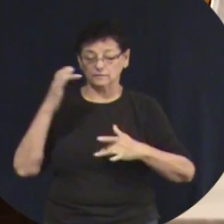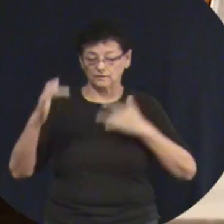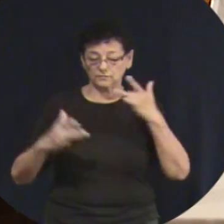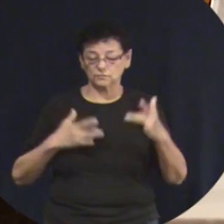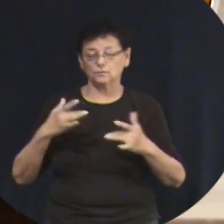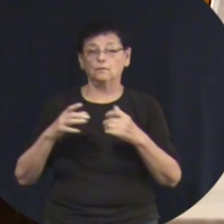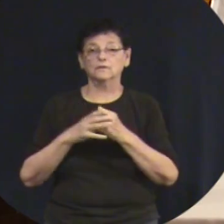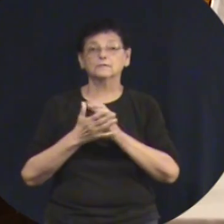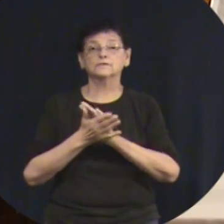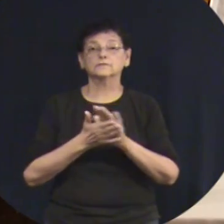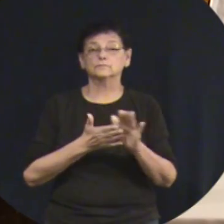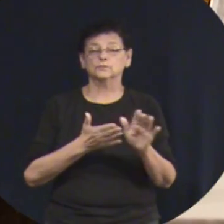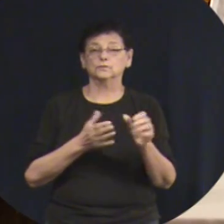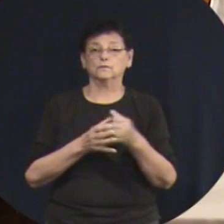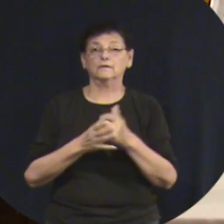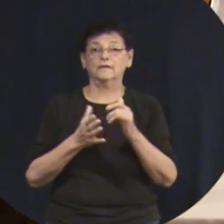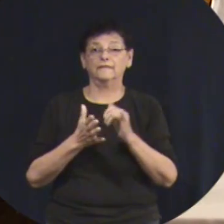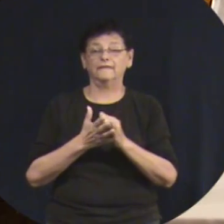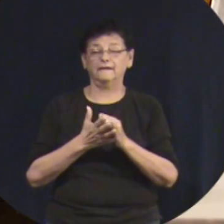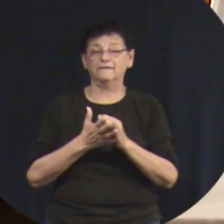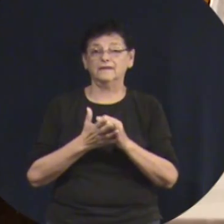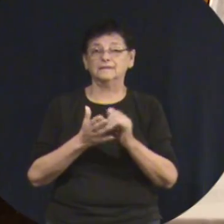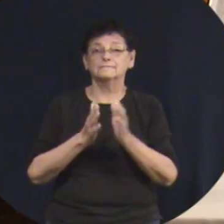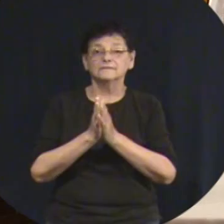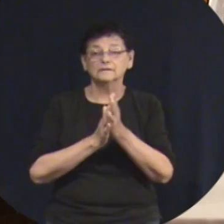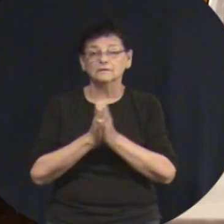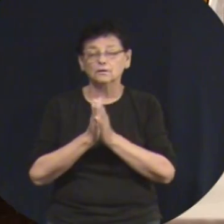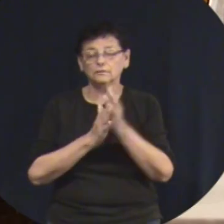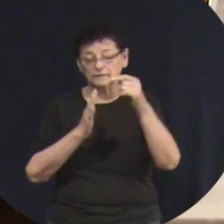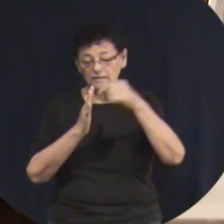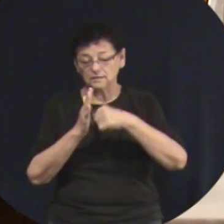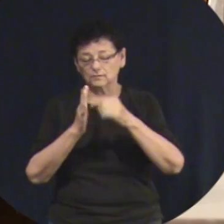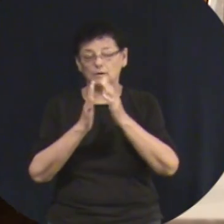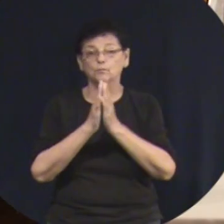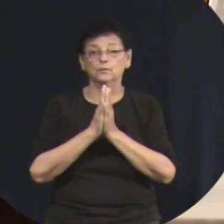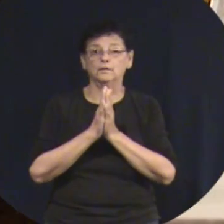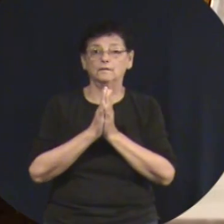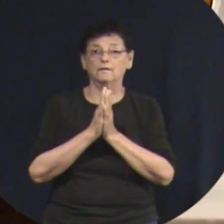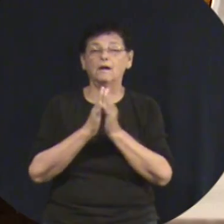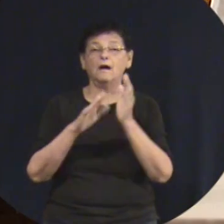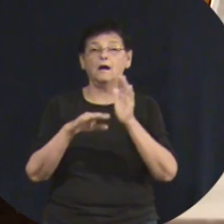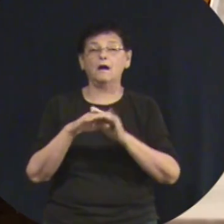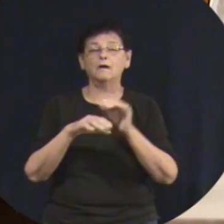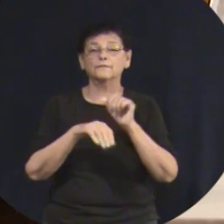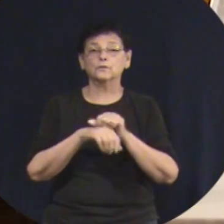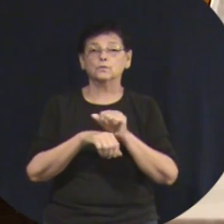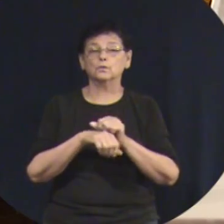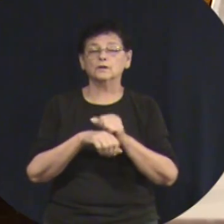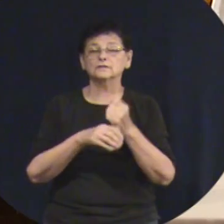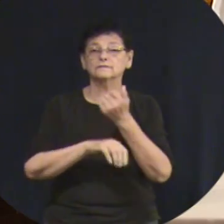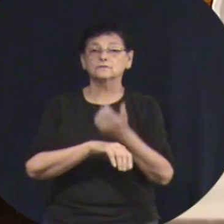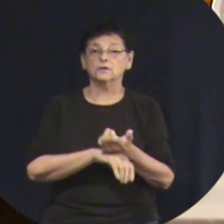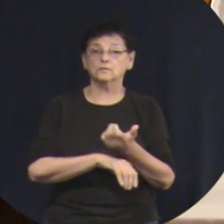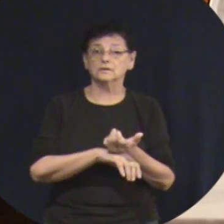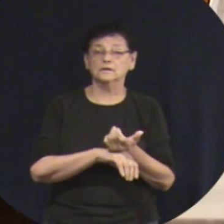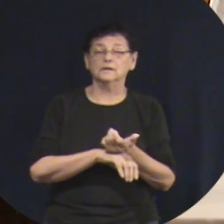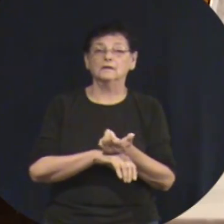minds made pure, so that more eagerly intent on prayer and on the works of